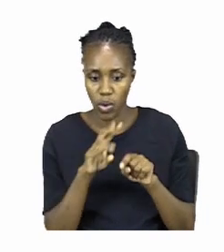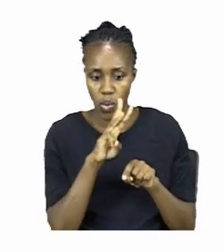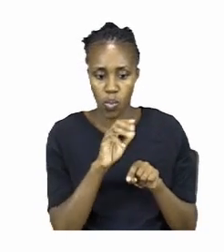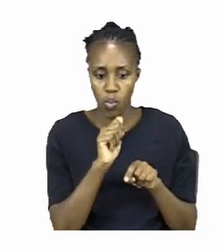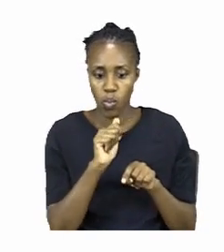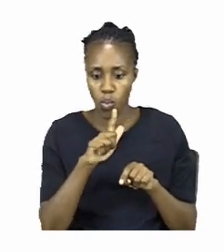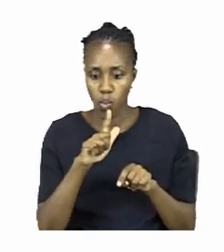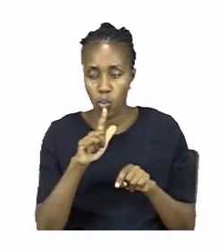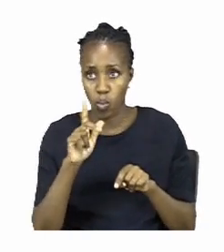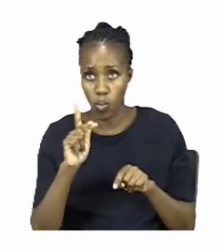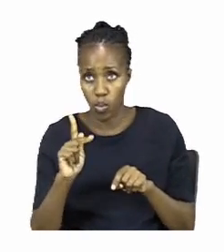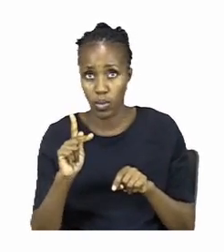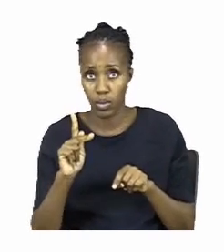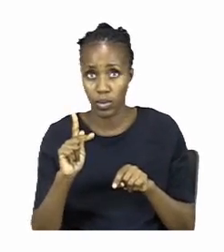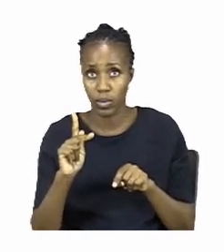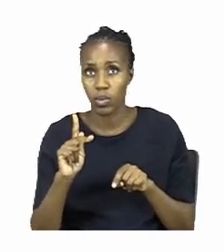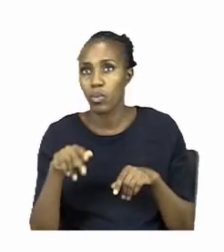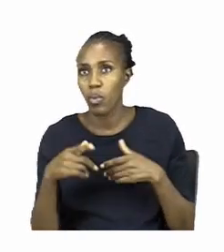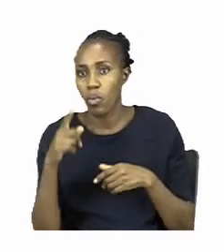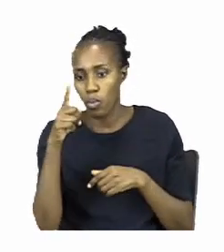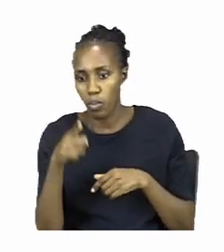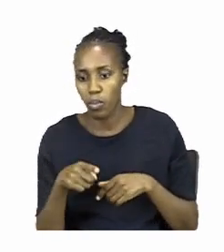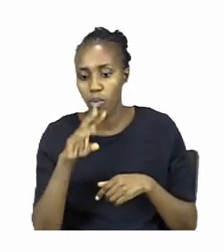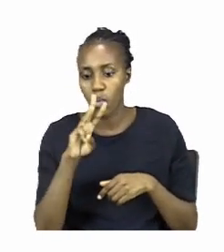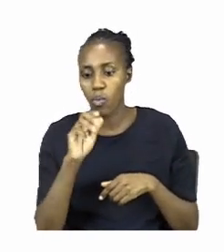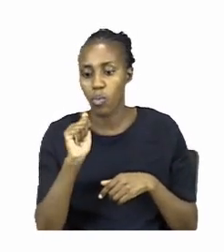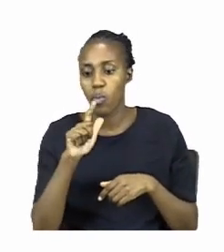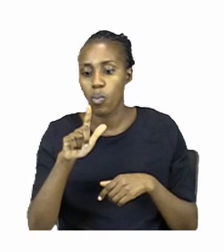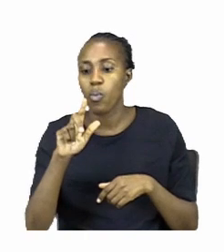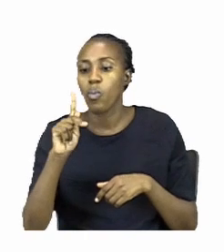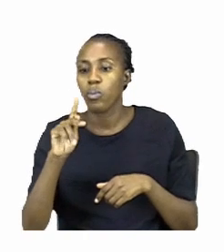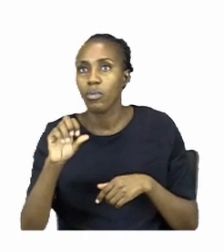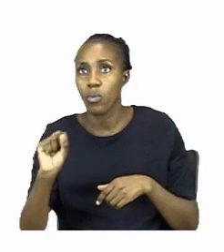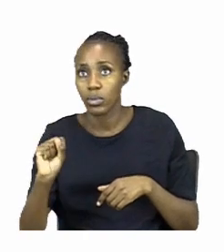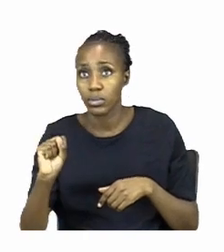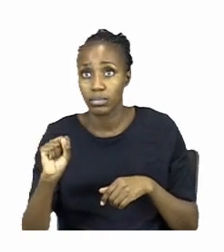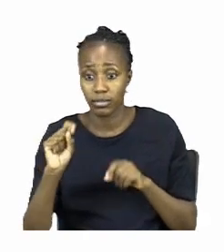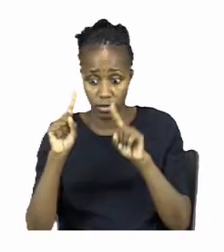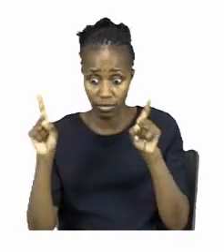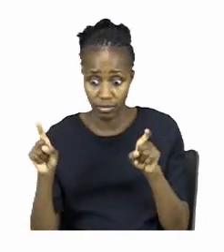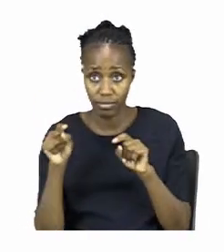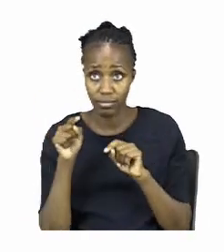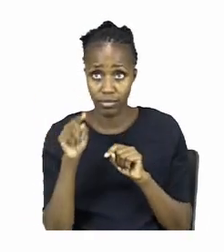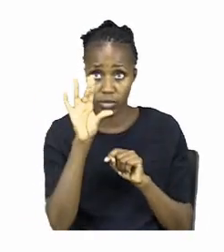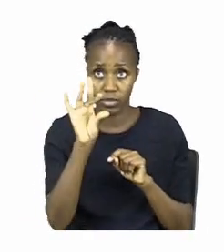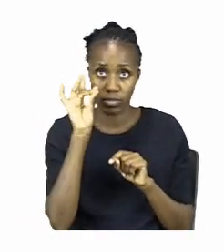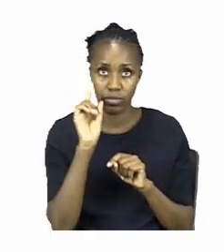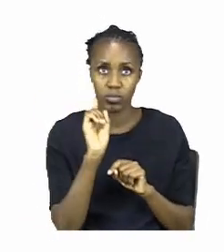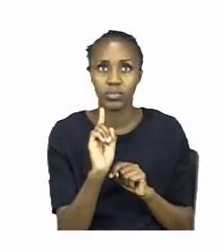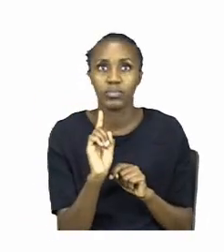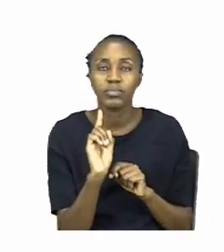are the words that we have to choose to complete the sentence. Now remember